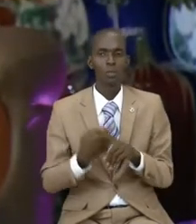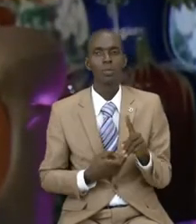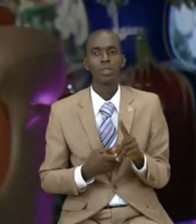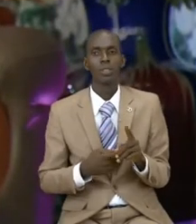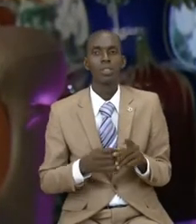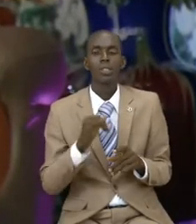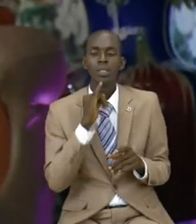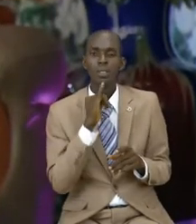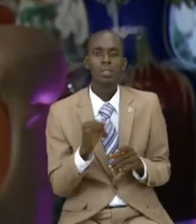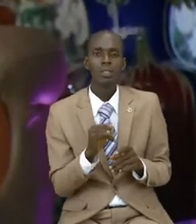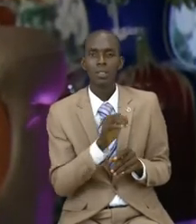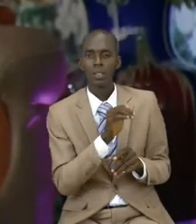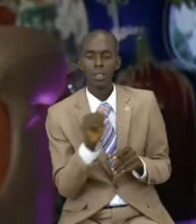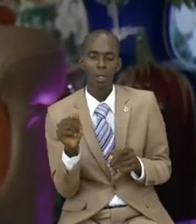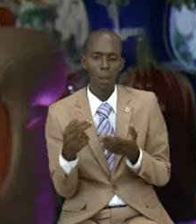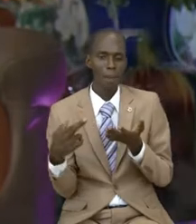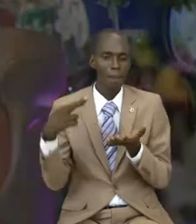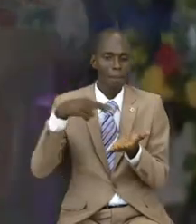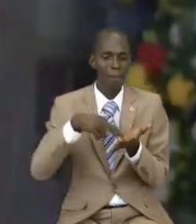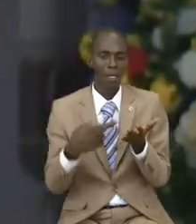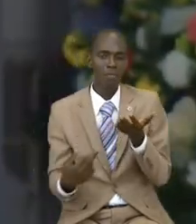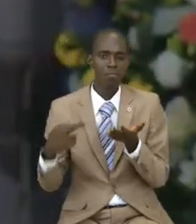a repetition of,